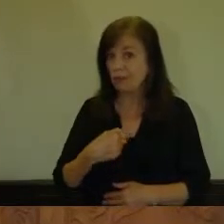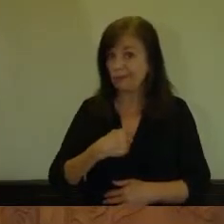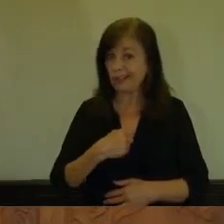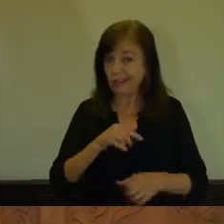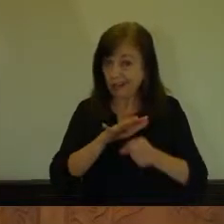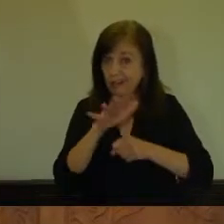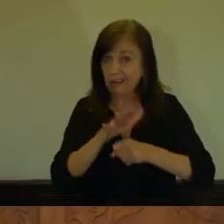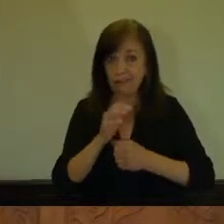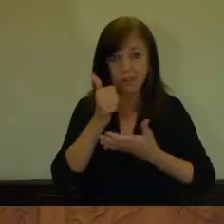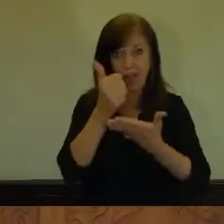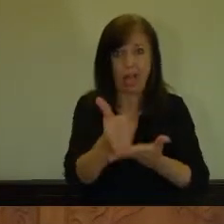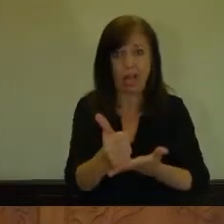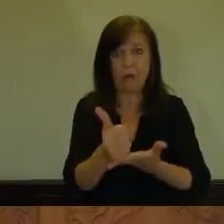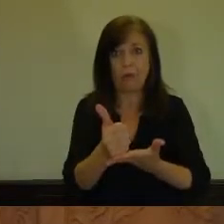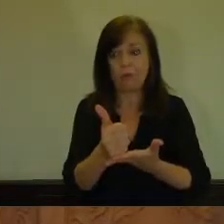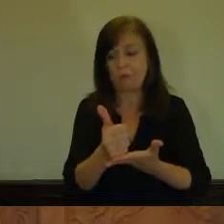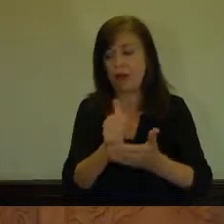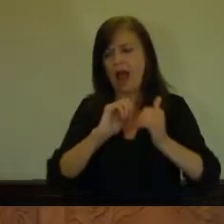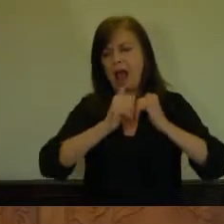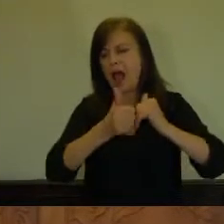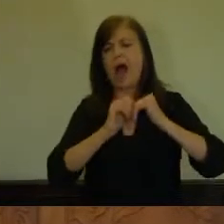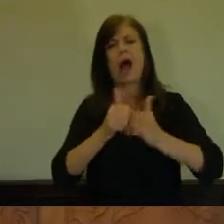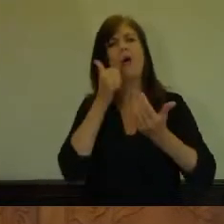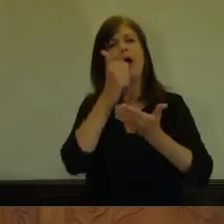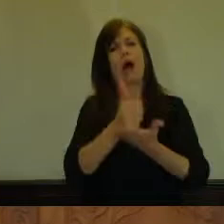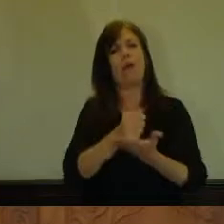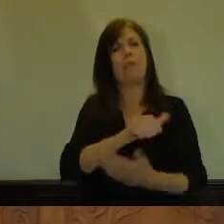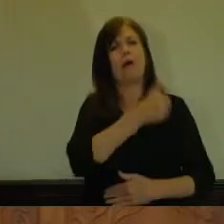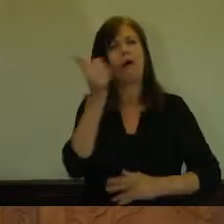help anyone to